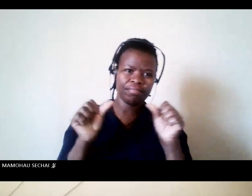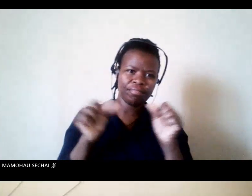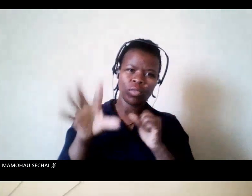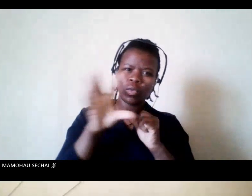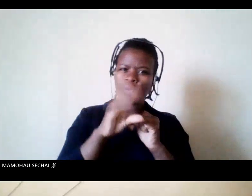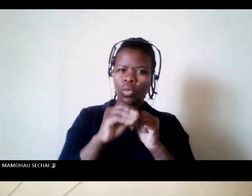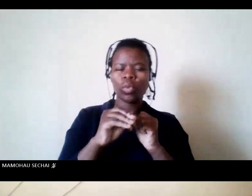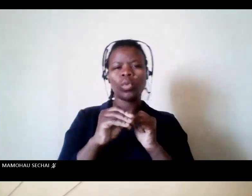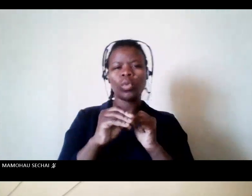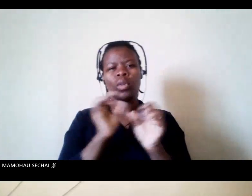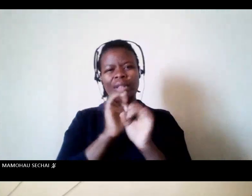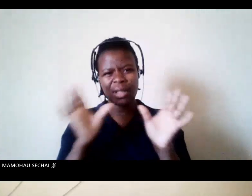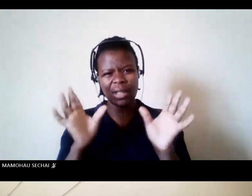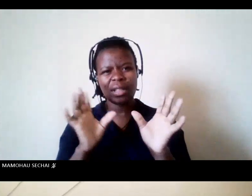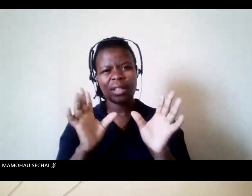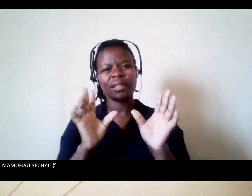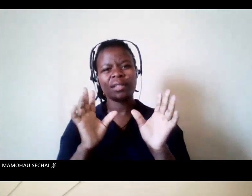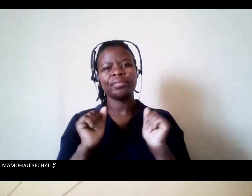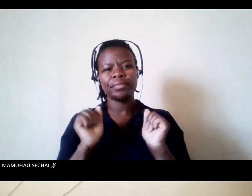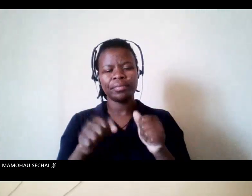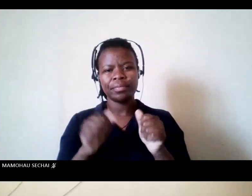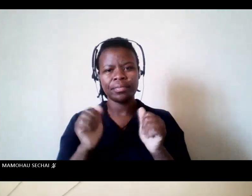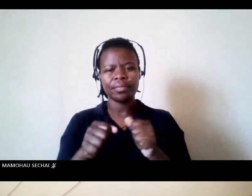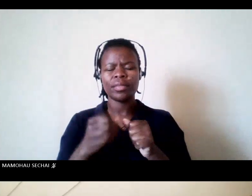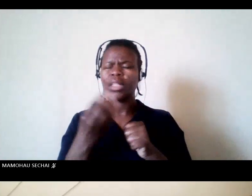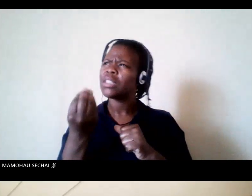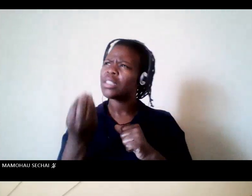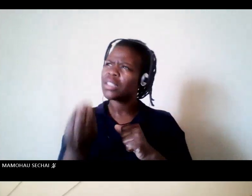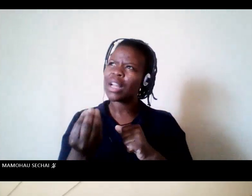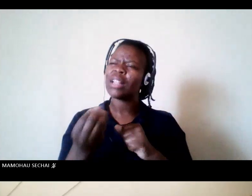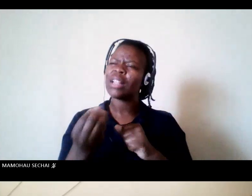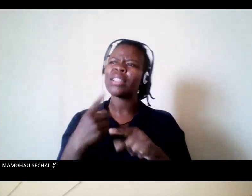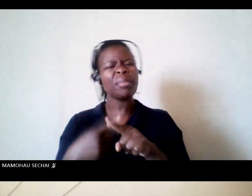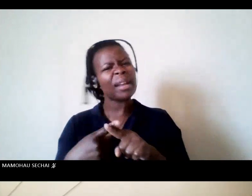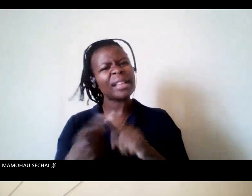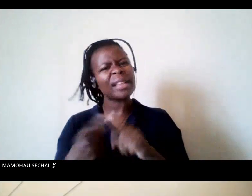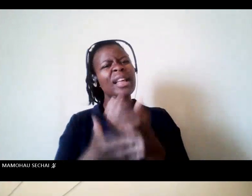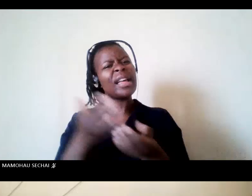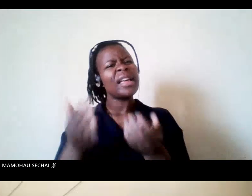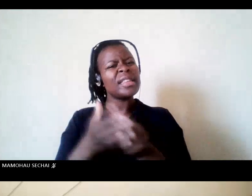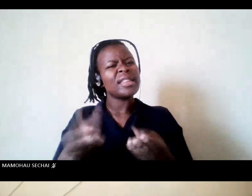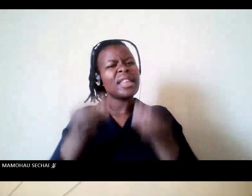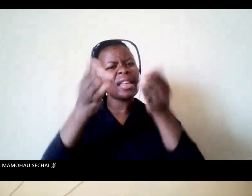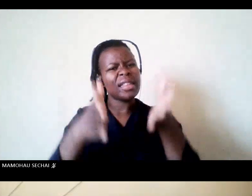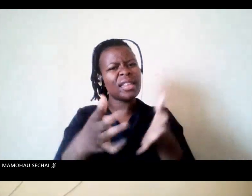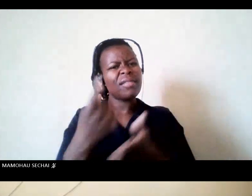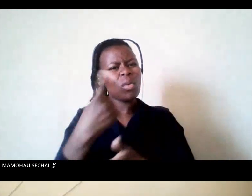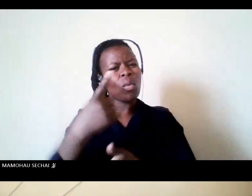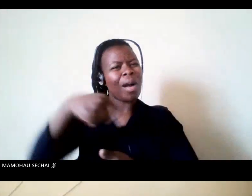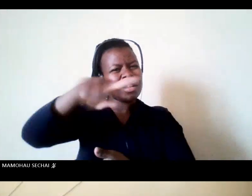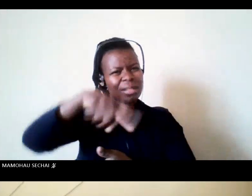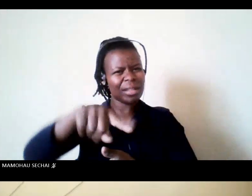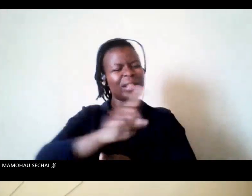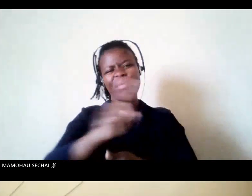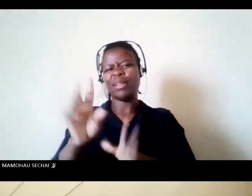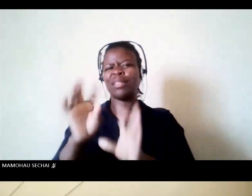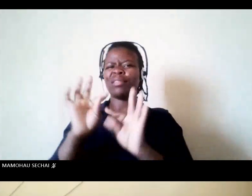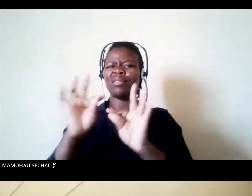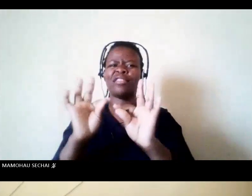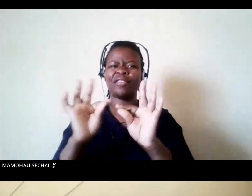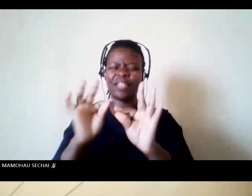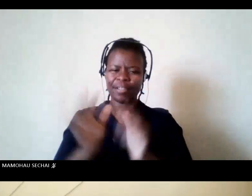plus emancipation, yes. about the child plus the caregiver in one circle, but it's okay. It